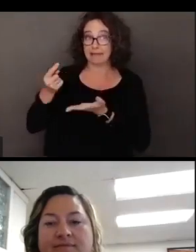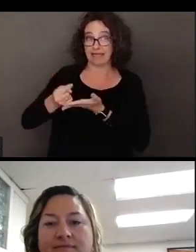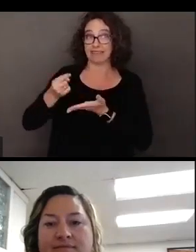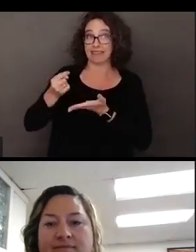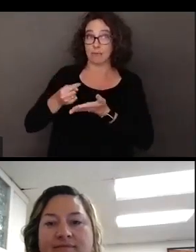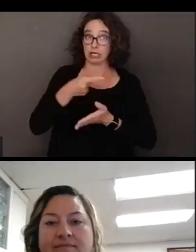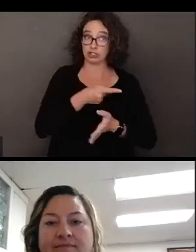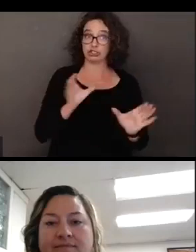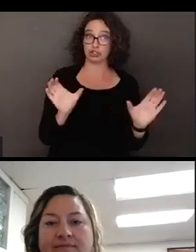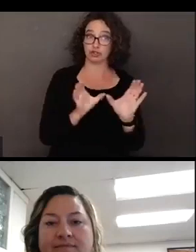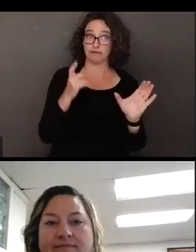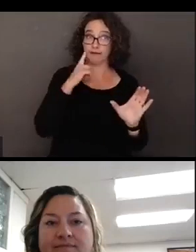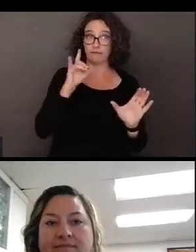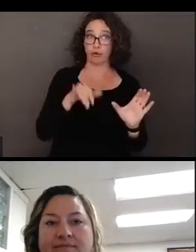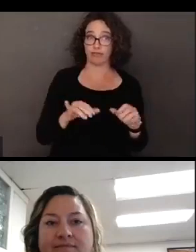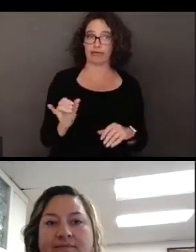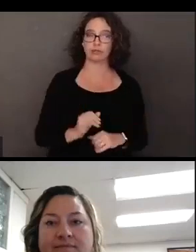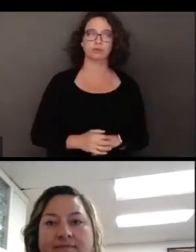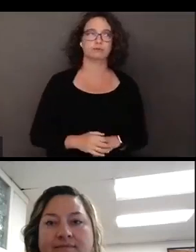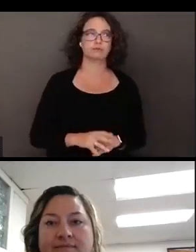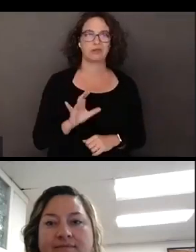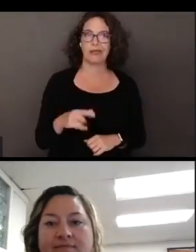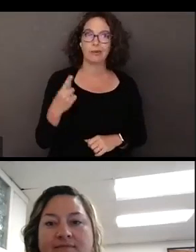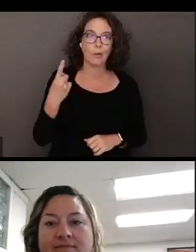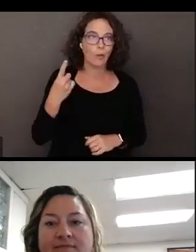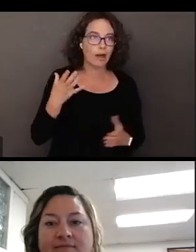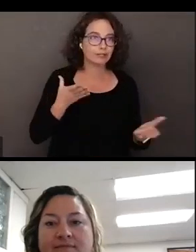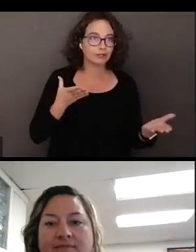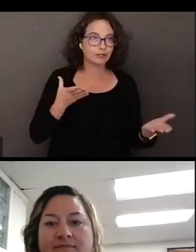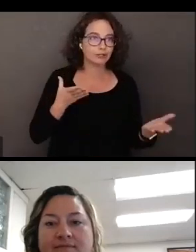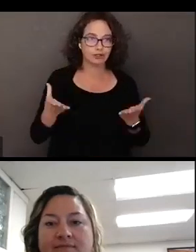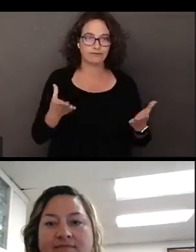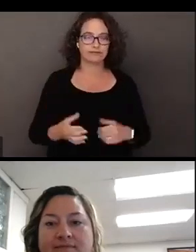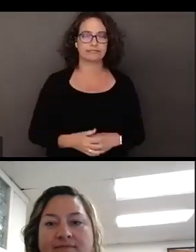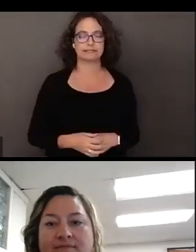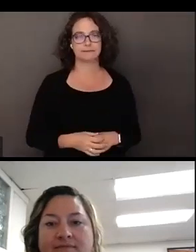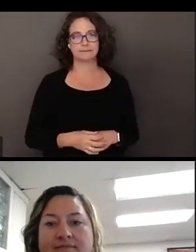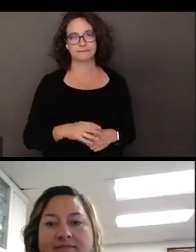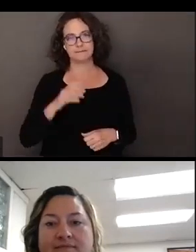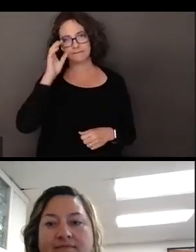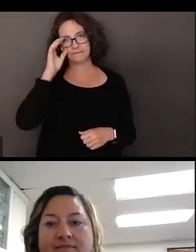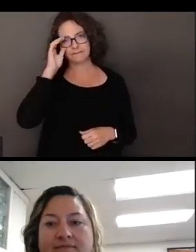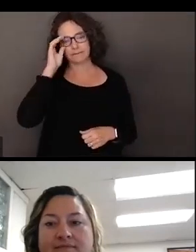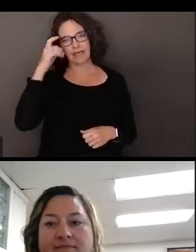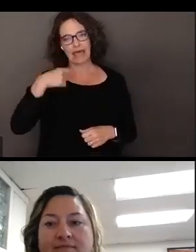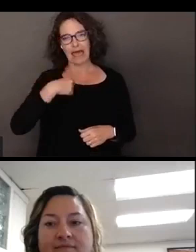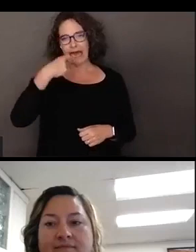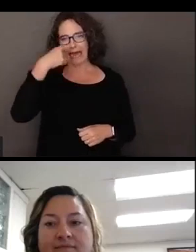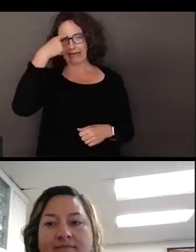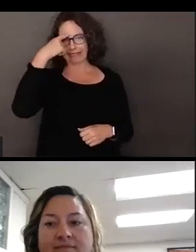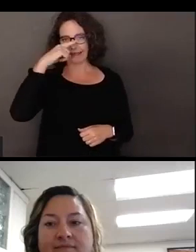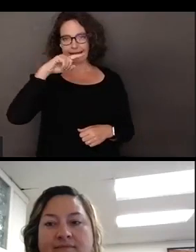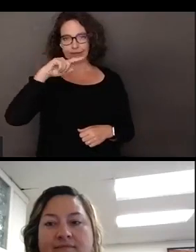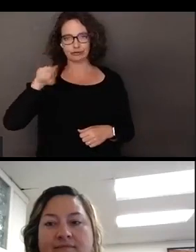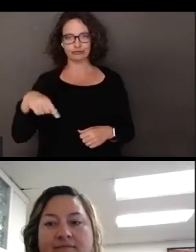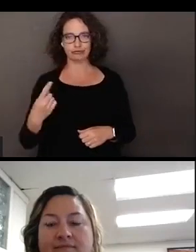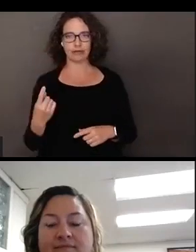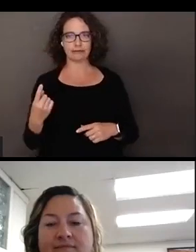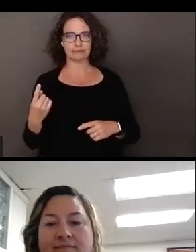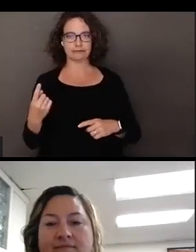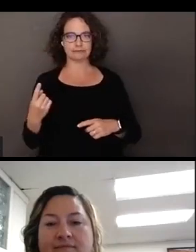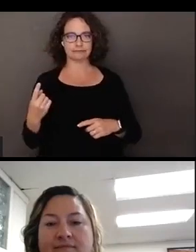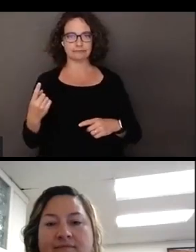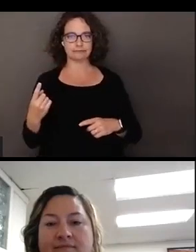that's one of the services. And I think that just calling the